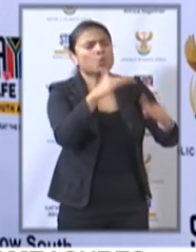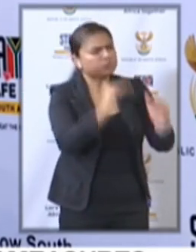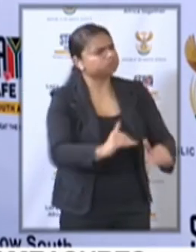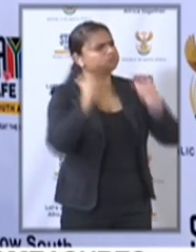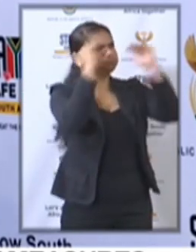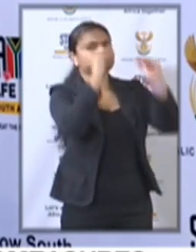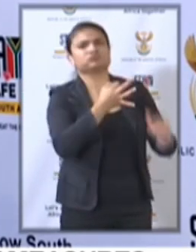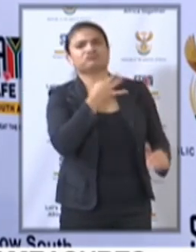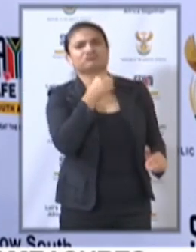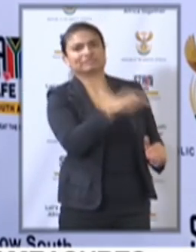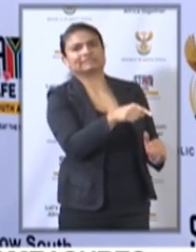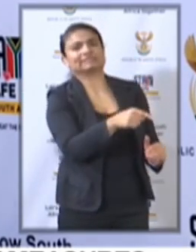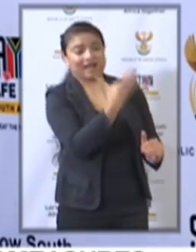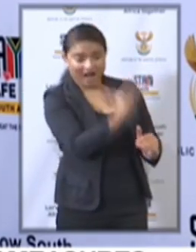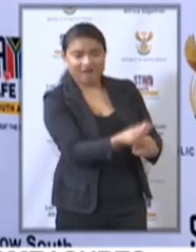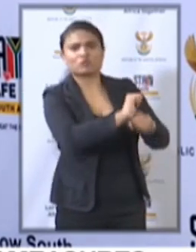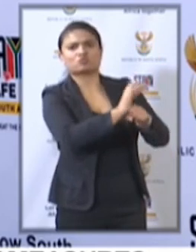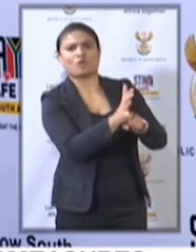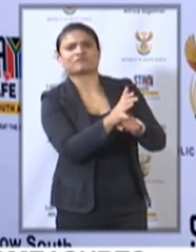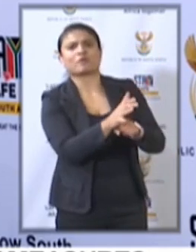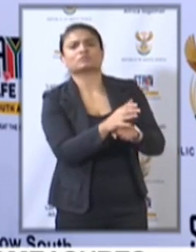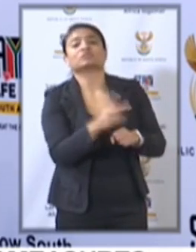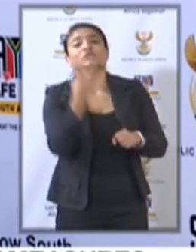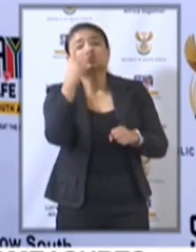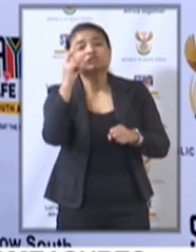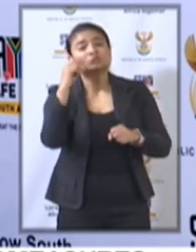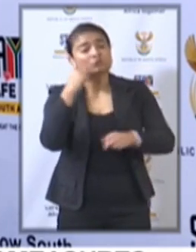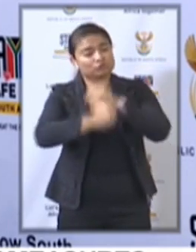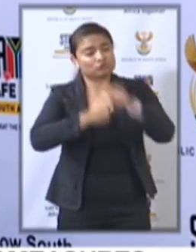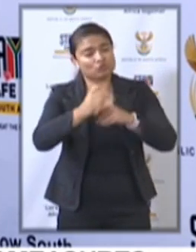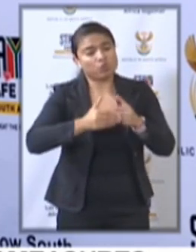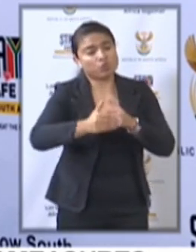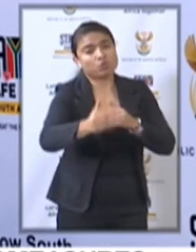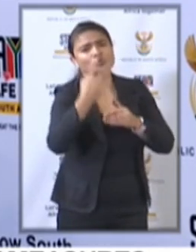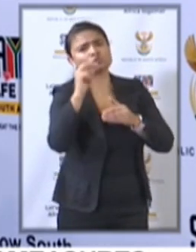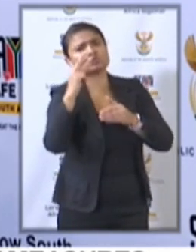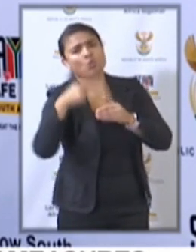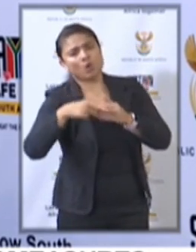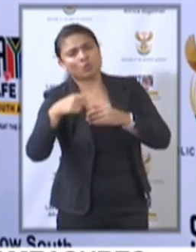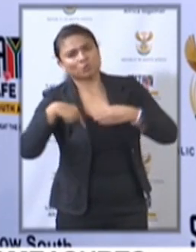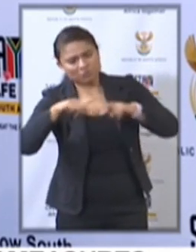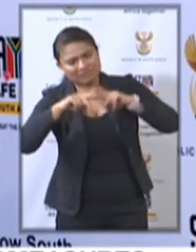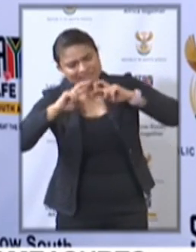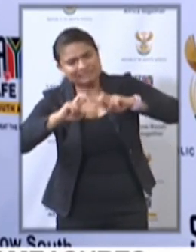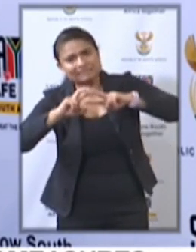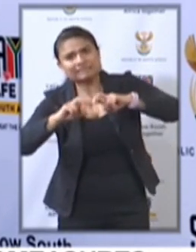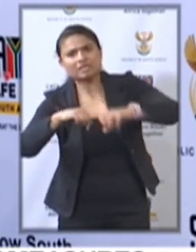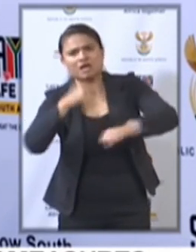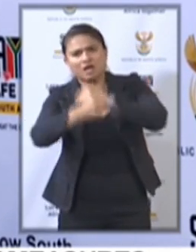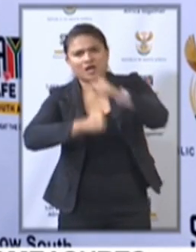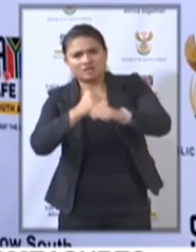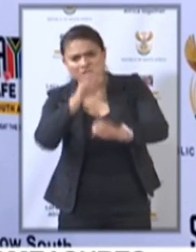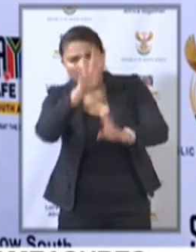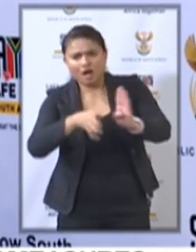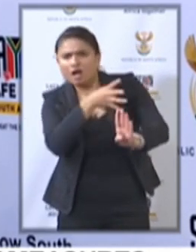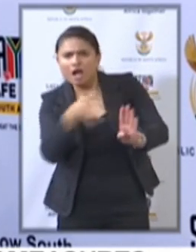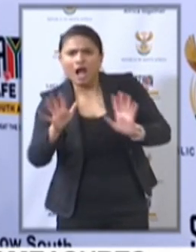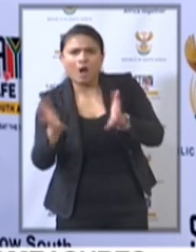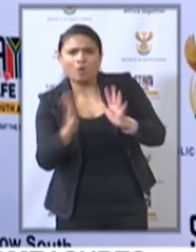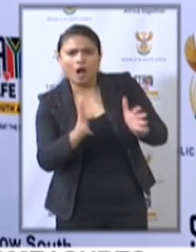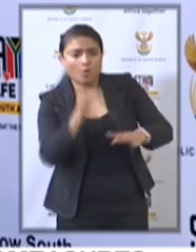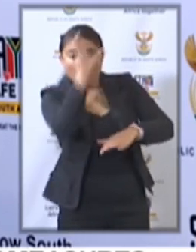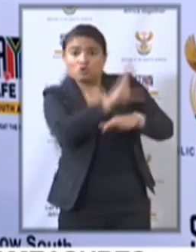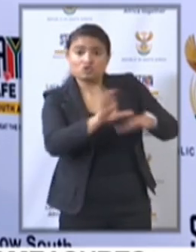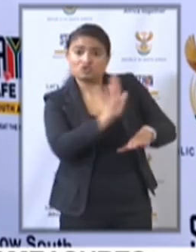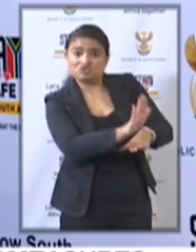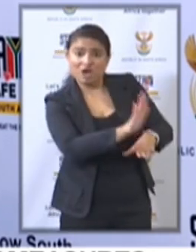2020 academic year, serious considerations will have to be made that the return of the students be limited